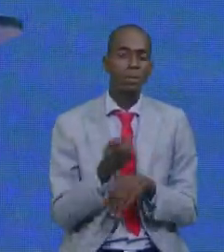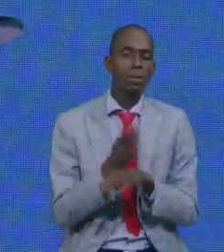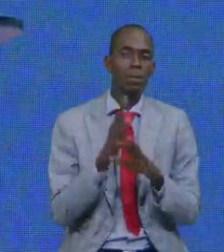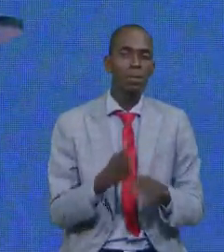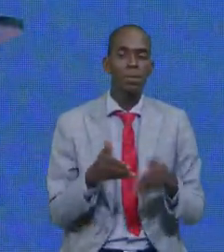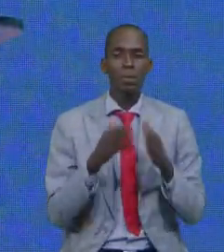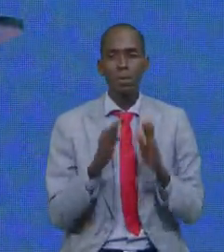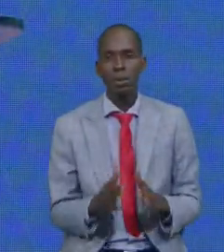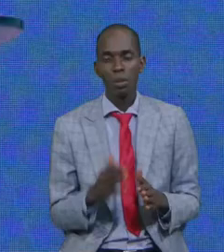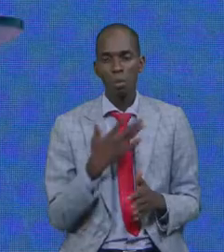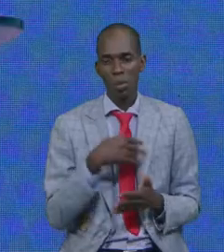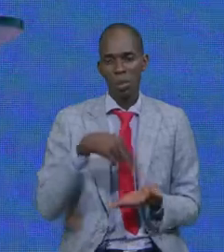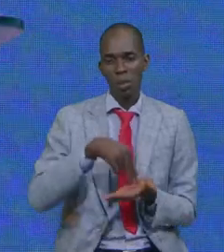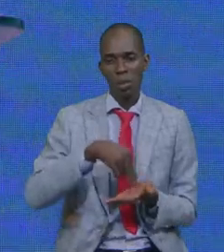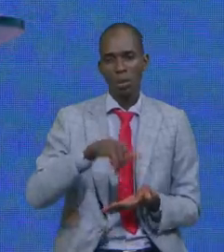comes across